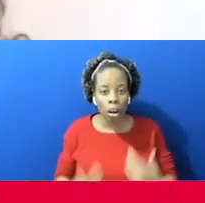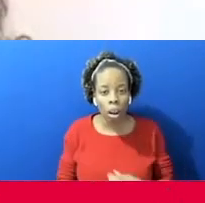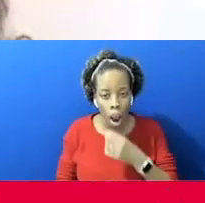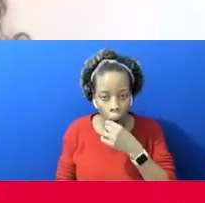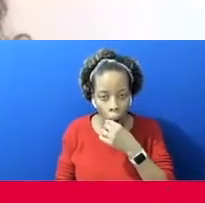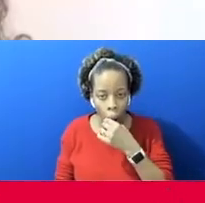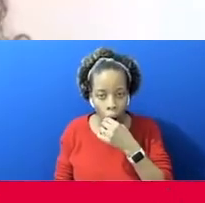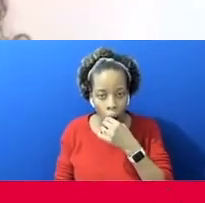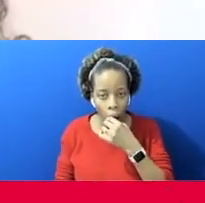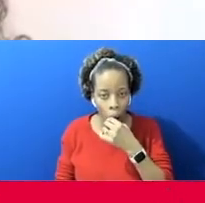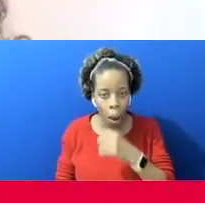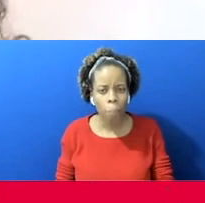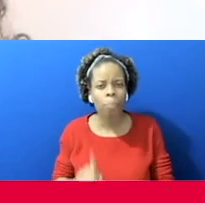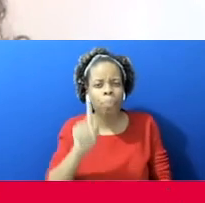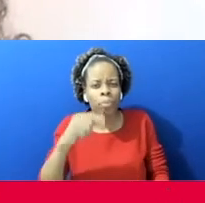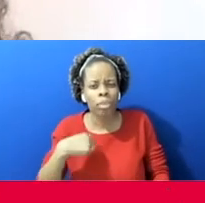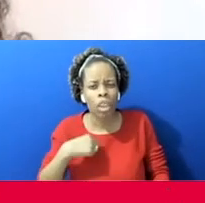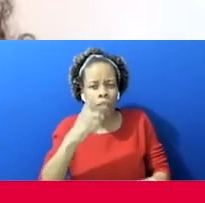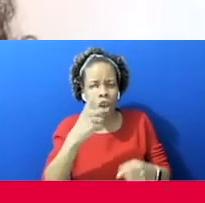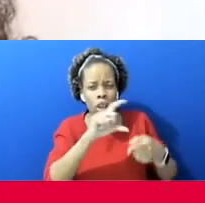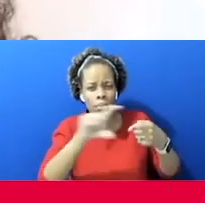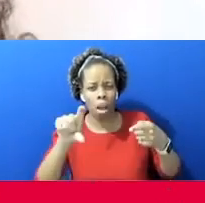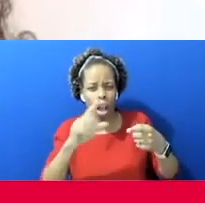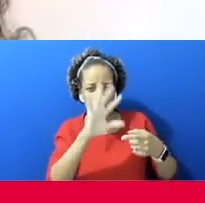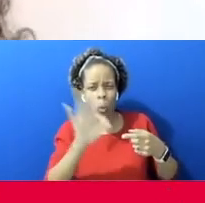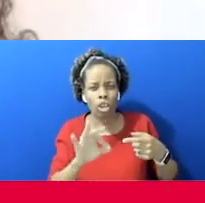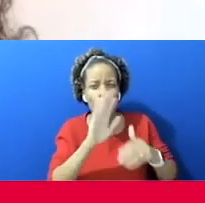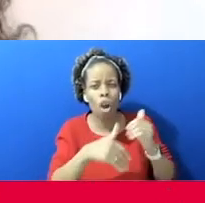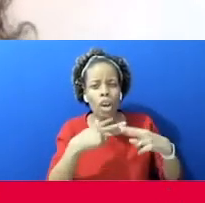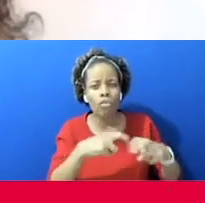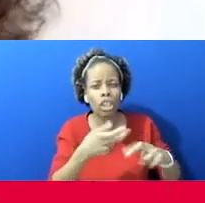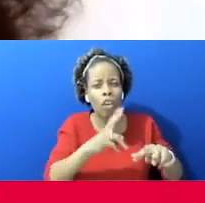If I may take that first part of the question about researching for war.